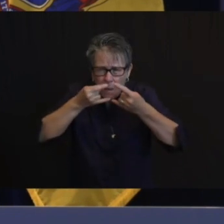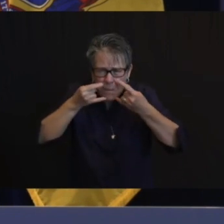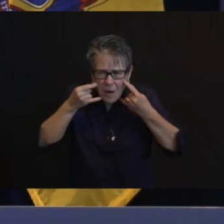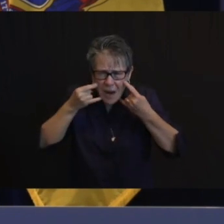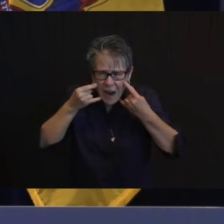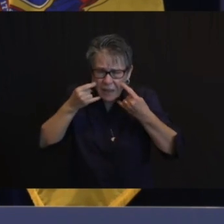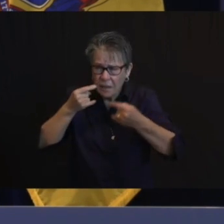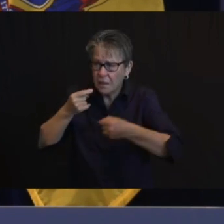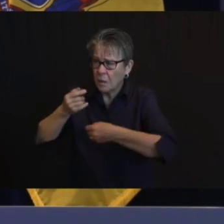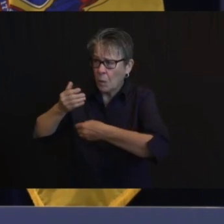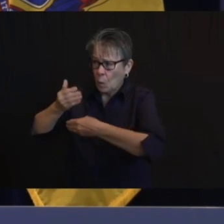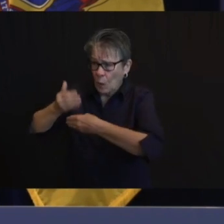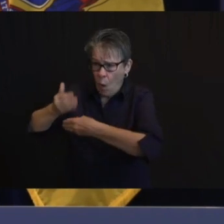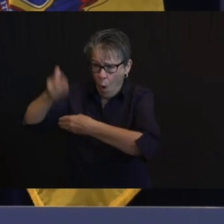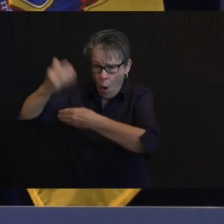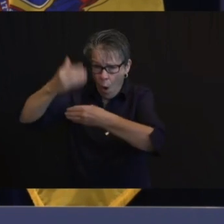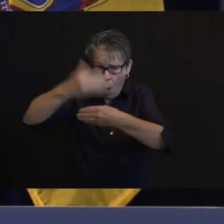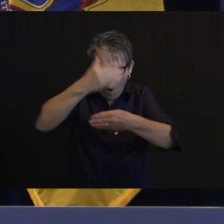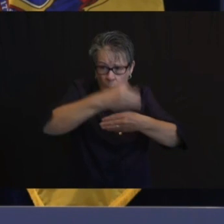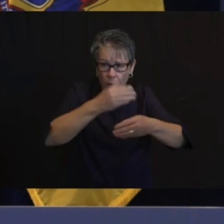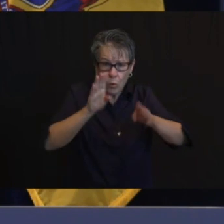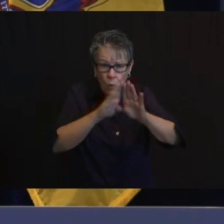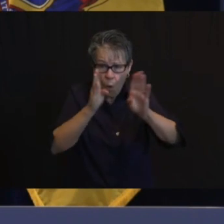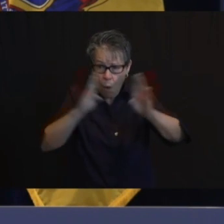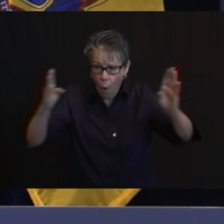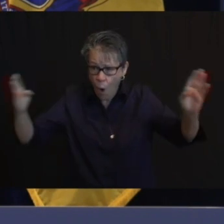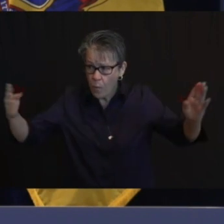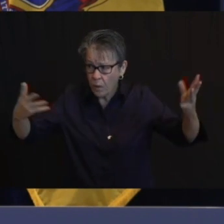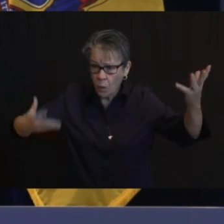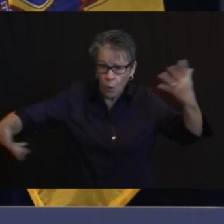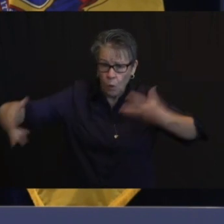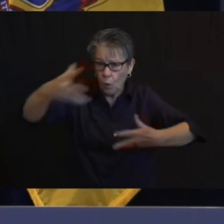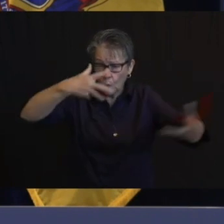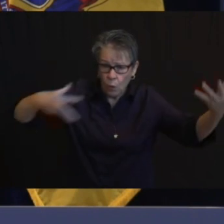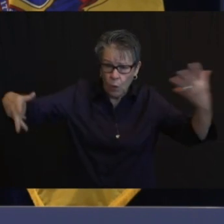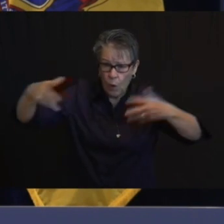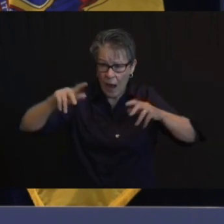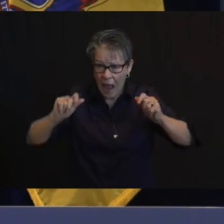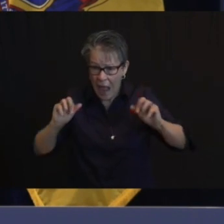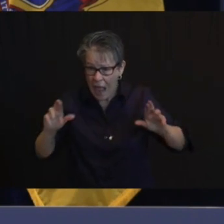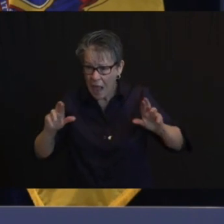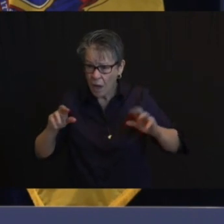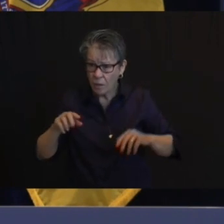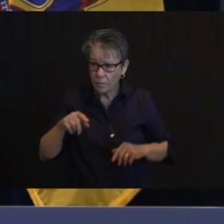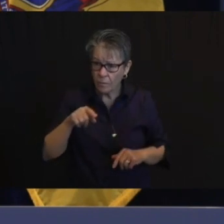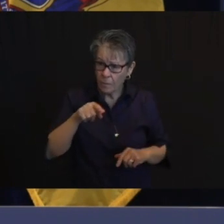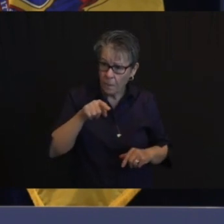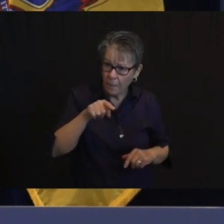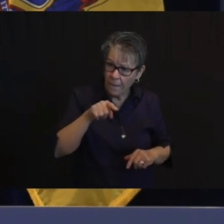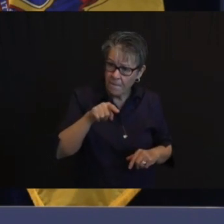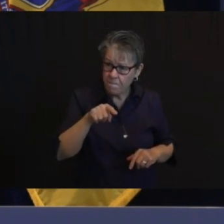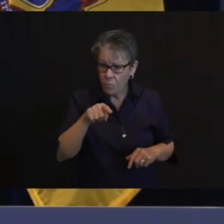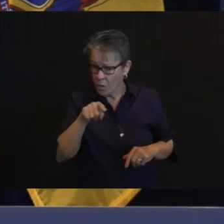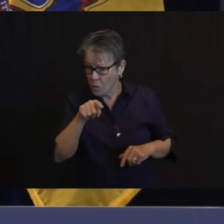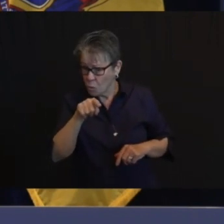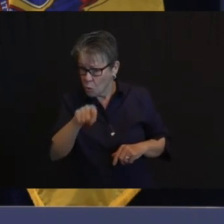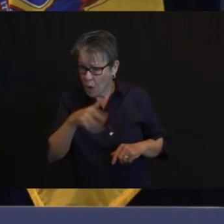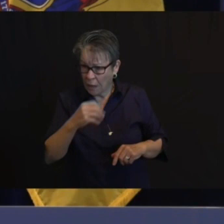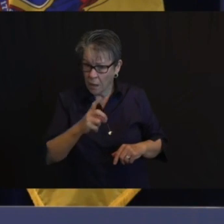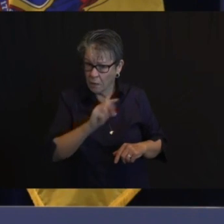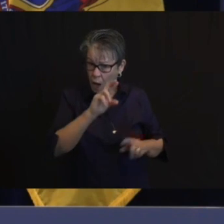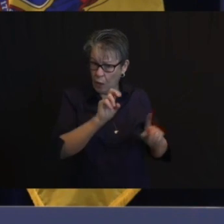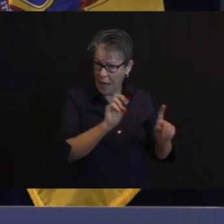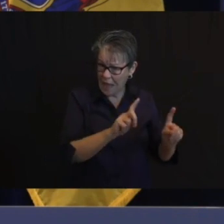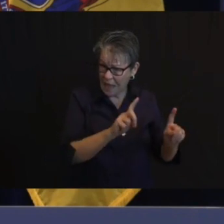opening windows to have ventilation. Could you and perhaps Dr. Ed and you, Governor, as well, comment on how